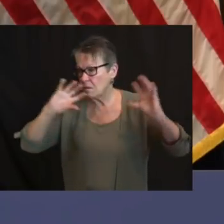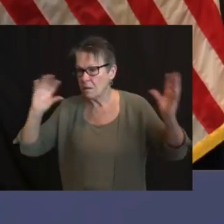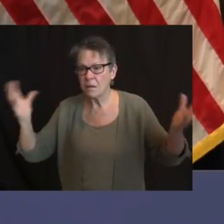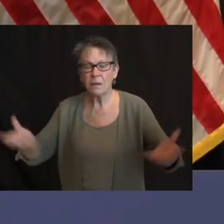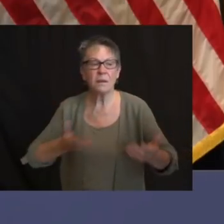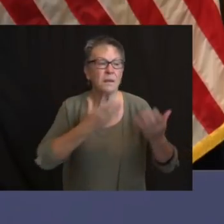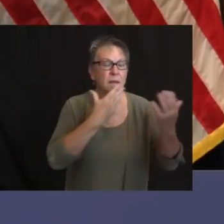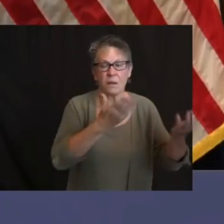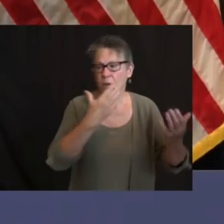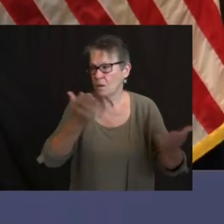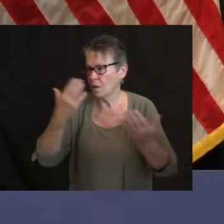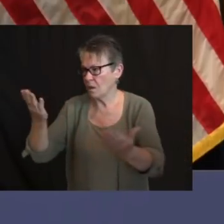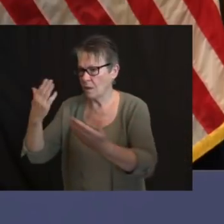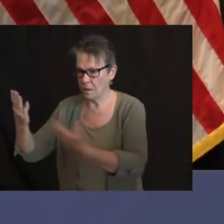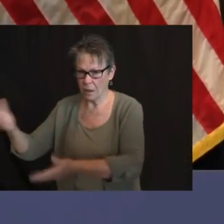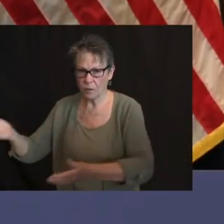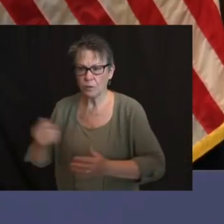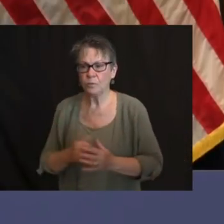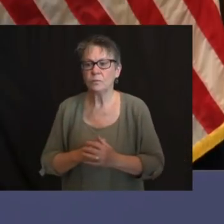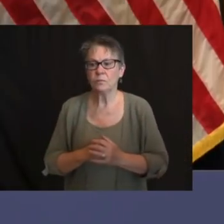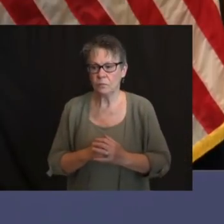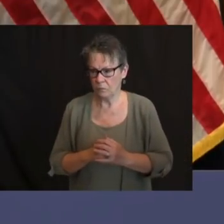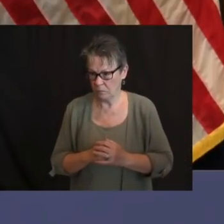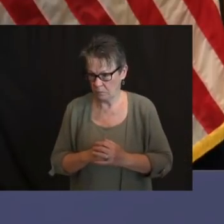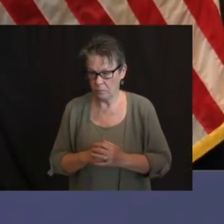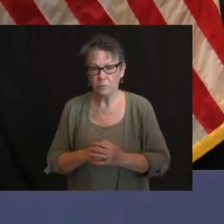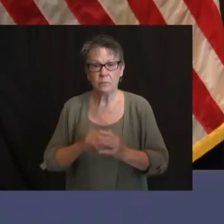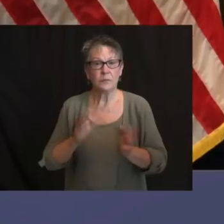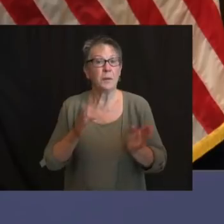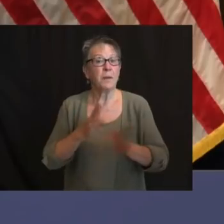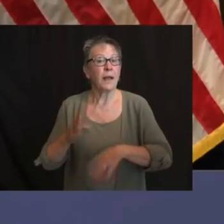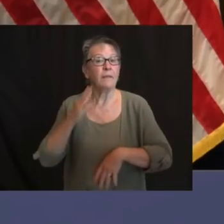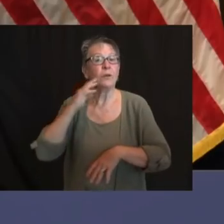our schedule, tomorrow at 1 o'clock.